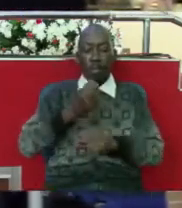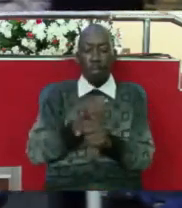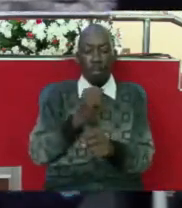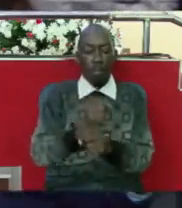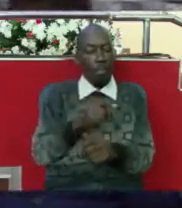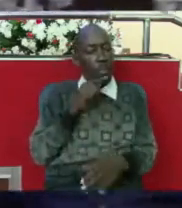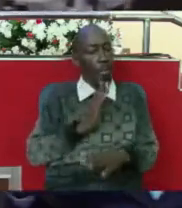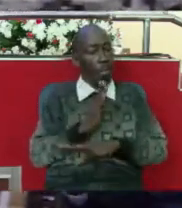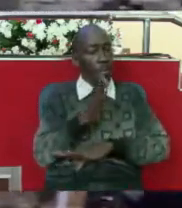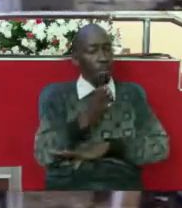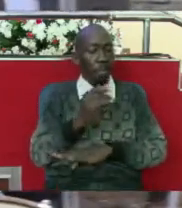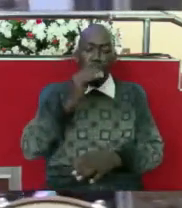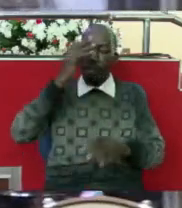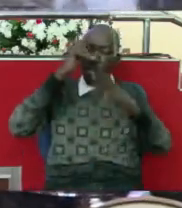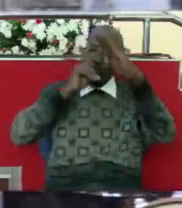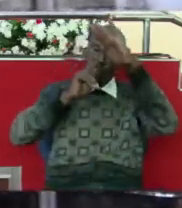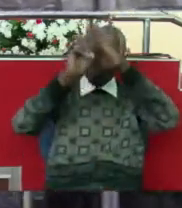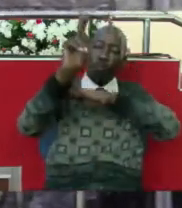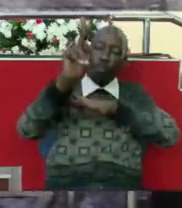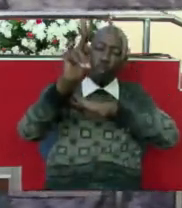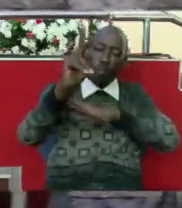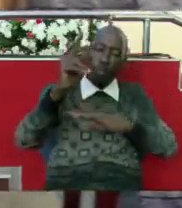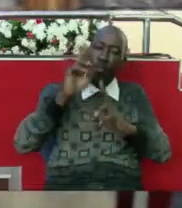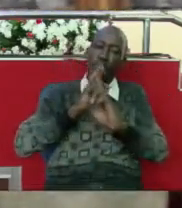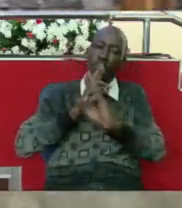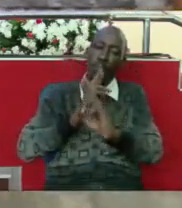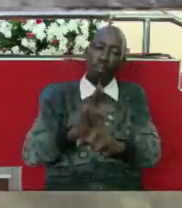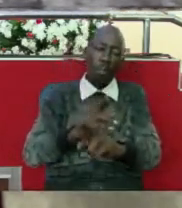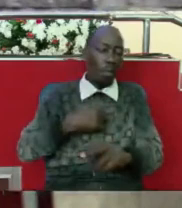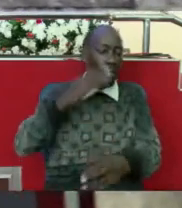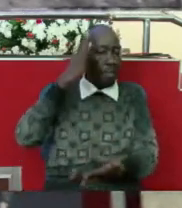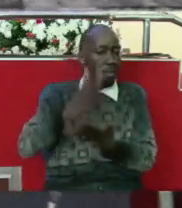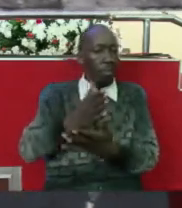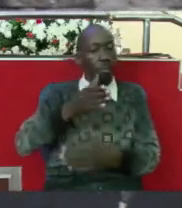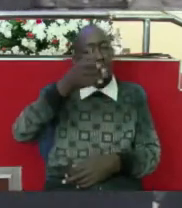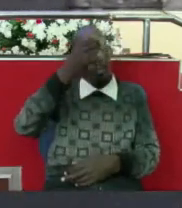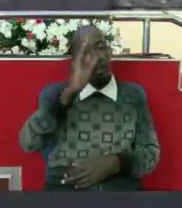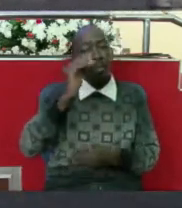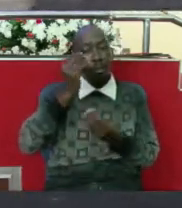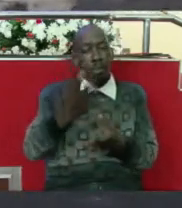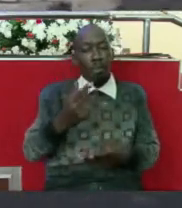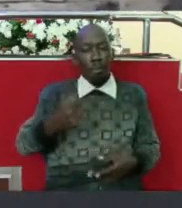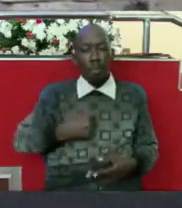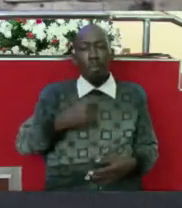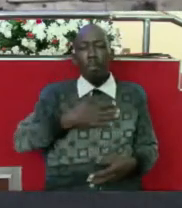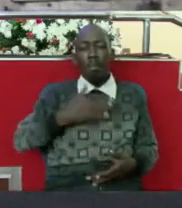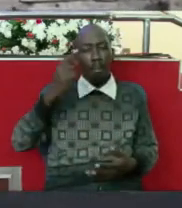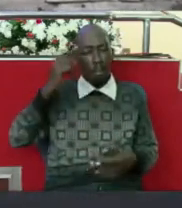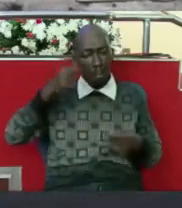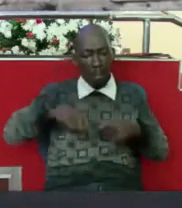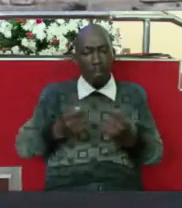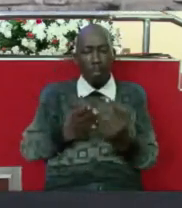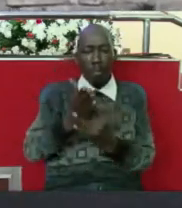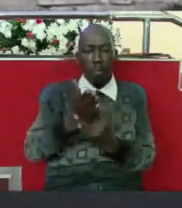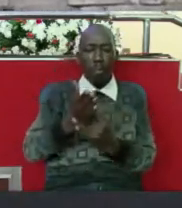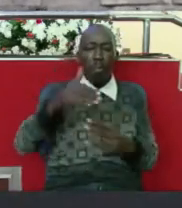that a perfect response, and I believed God, and He gave me my breakthrough in